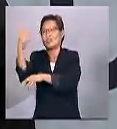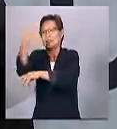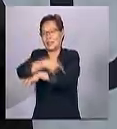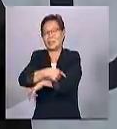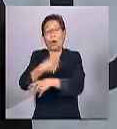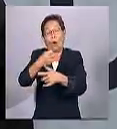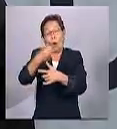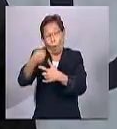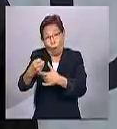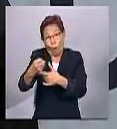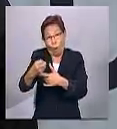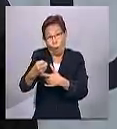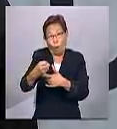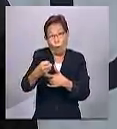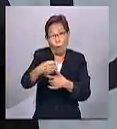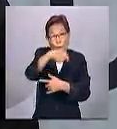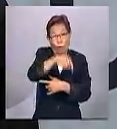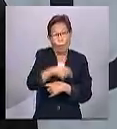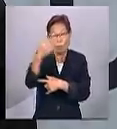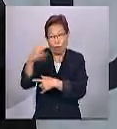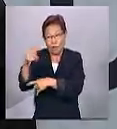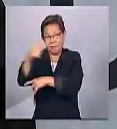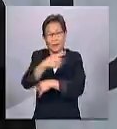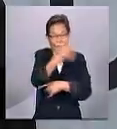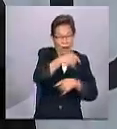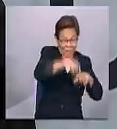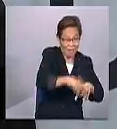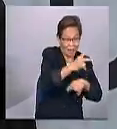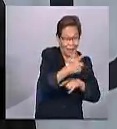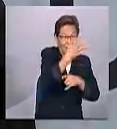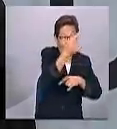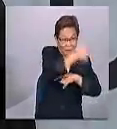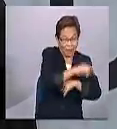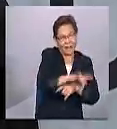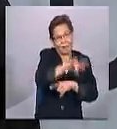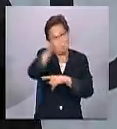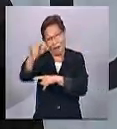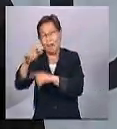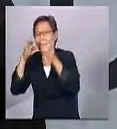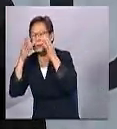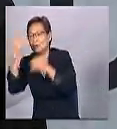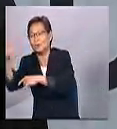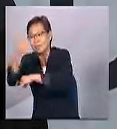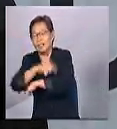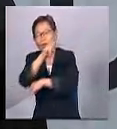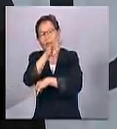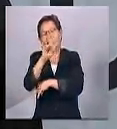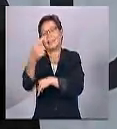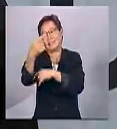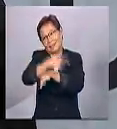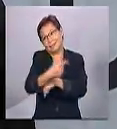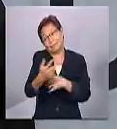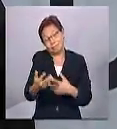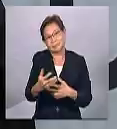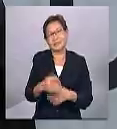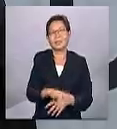Otherwise, they'll be quarantined for 28 days, 14 days here, and then go back to Kuching, and then for another 14 days. So there's only 14 days. That